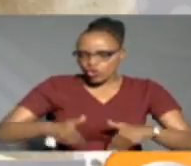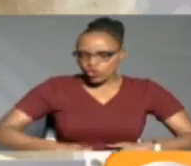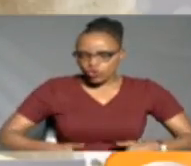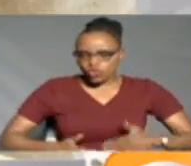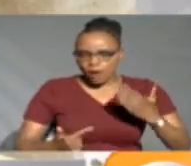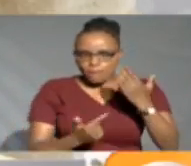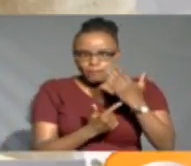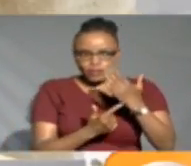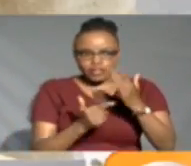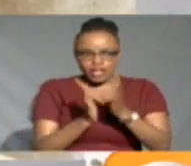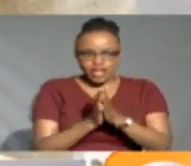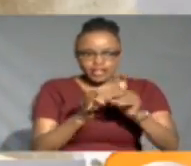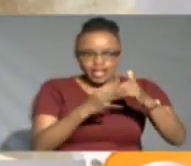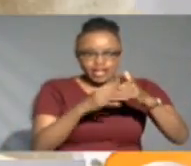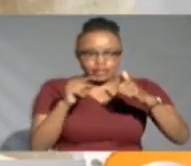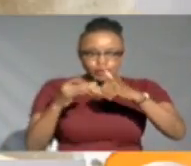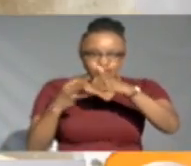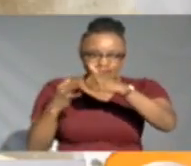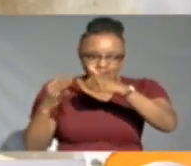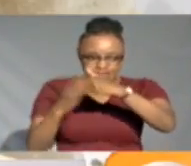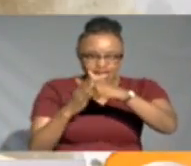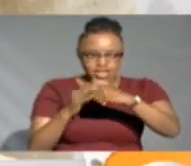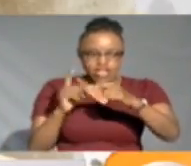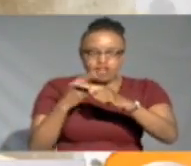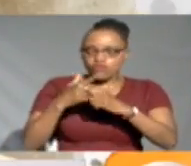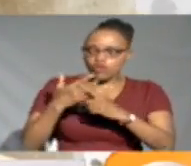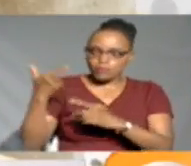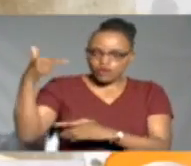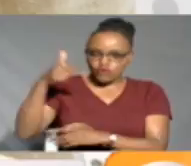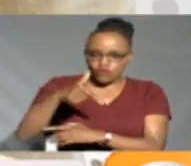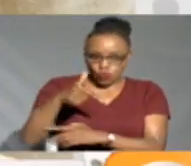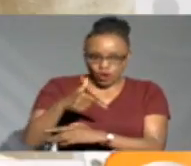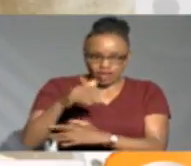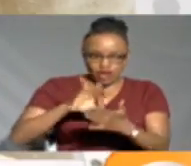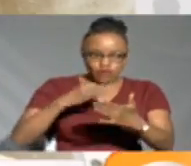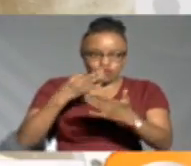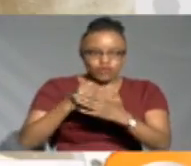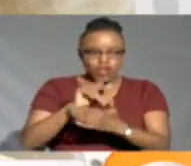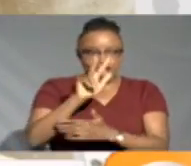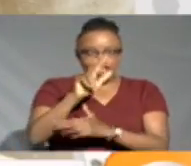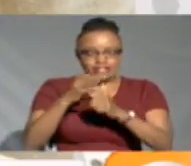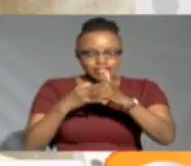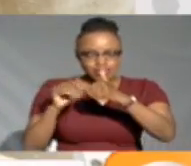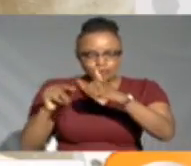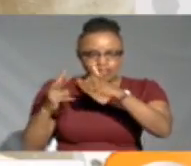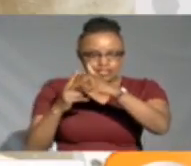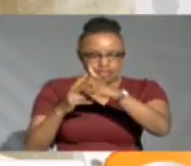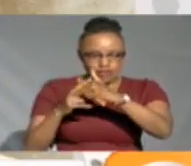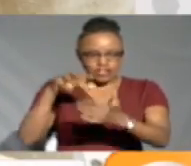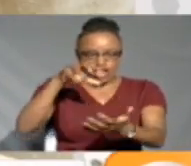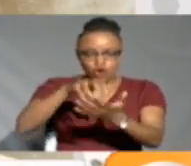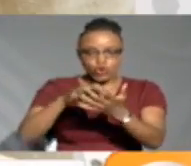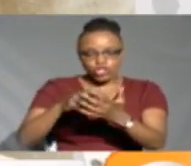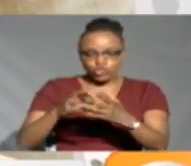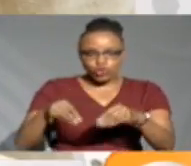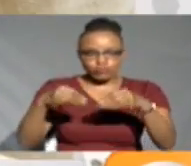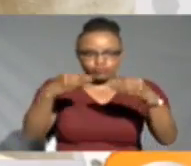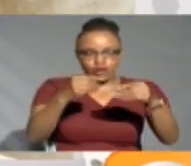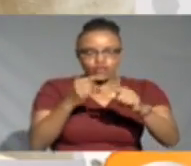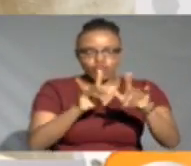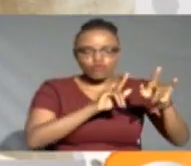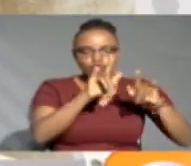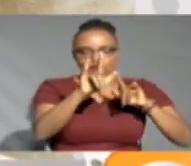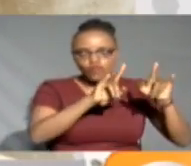and 8.9 billion shillings from the fuel levy fund. There is also 38.7 billion shillings in conditional grants from foreign